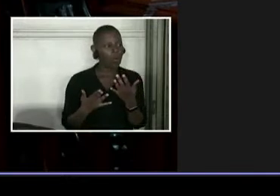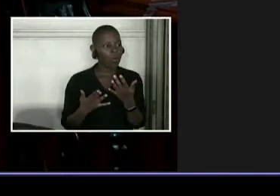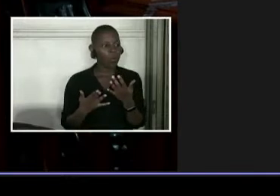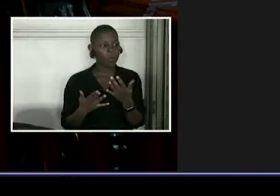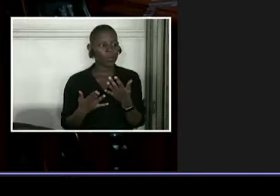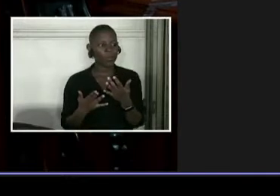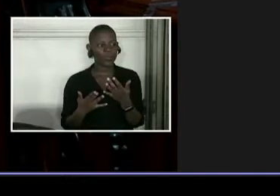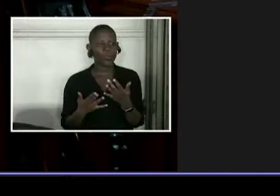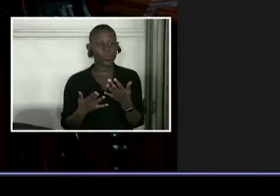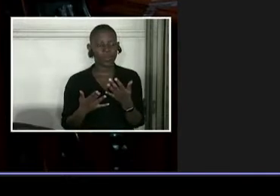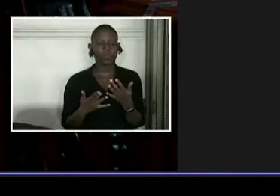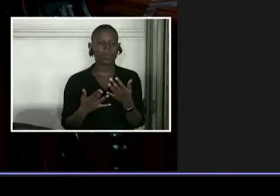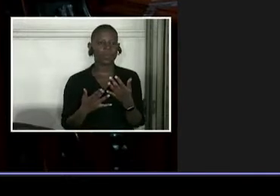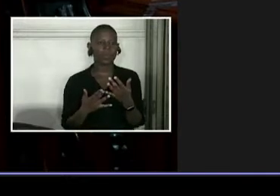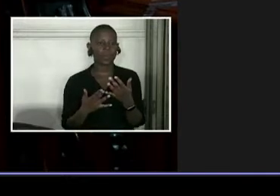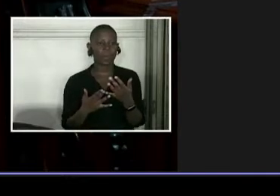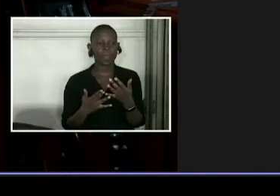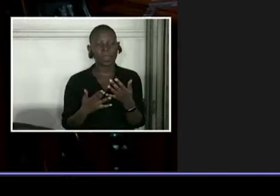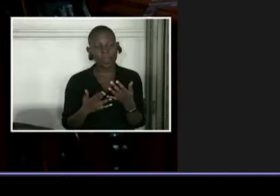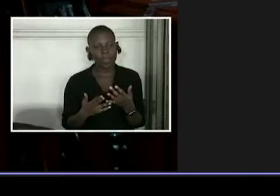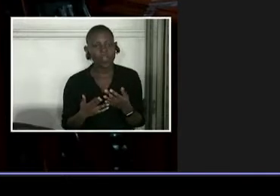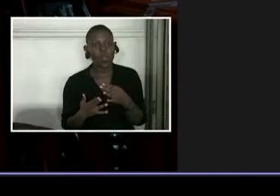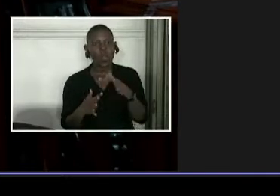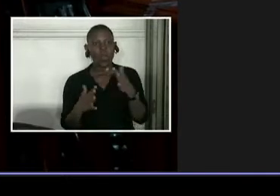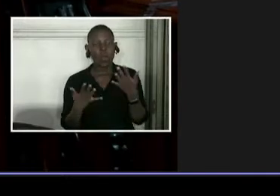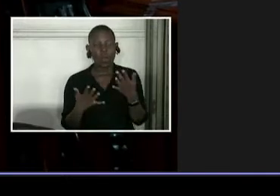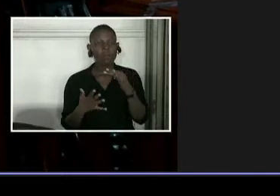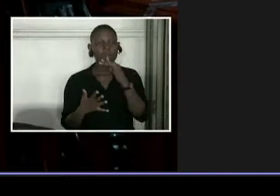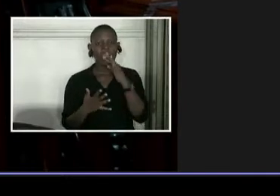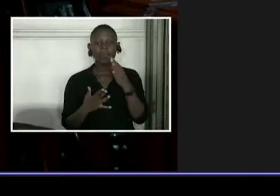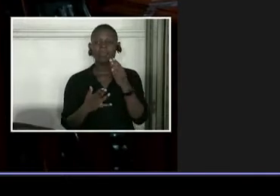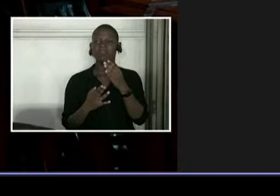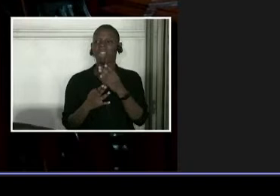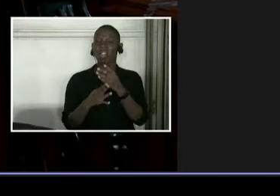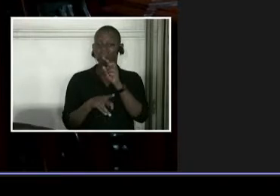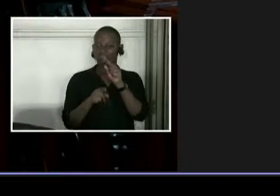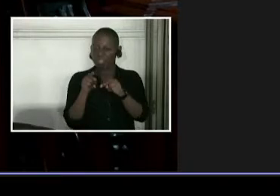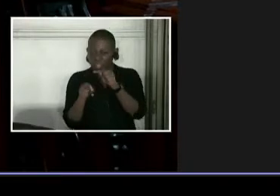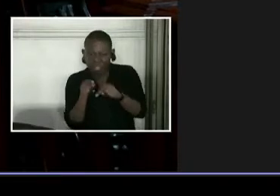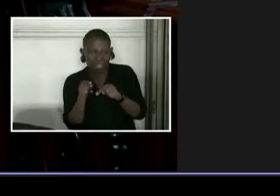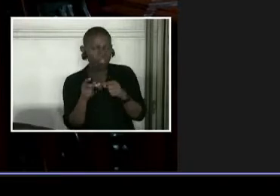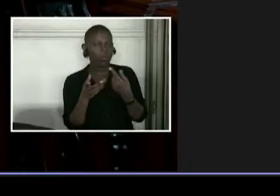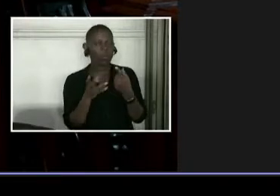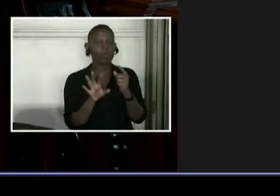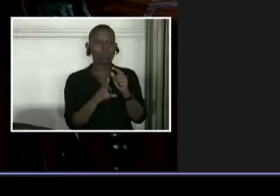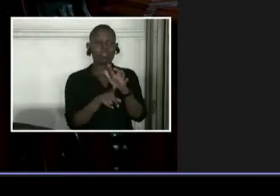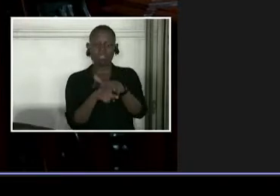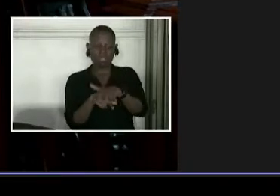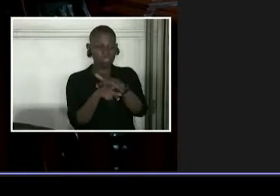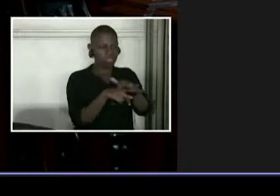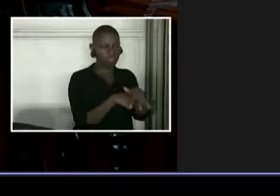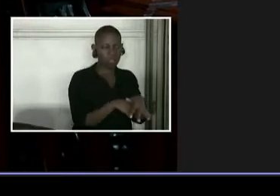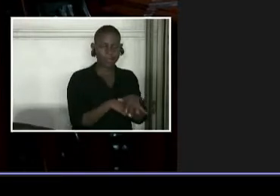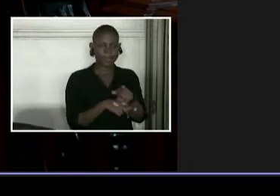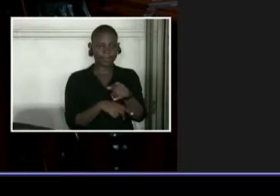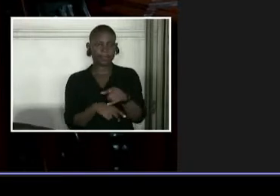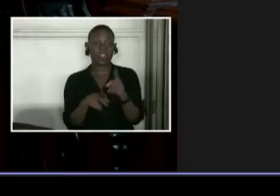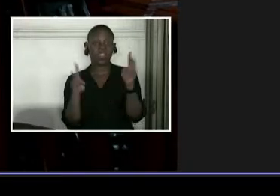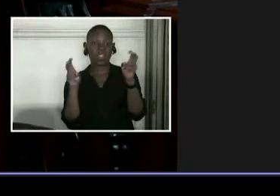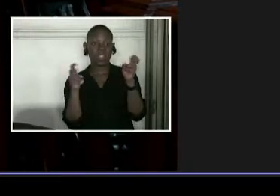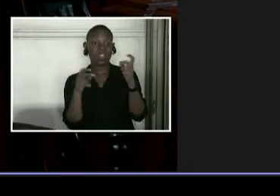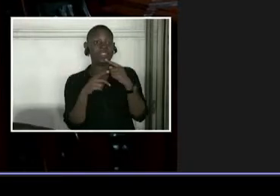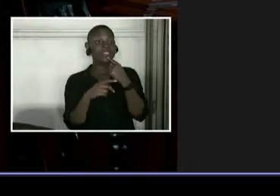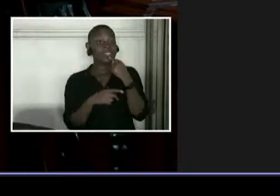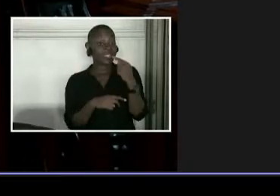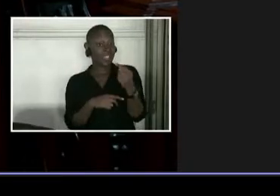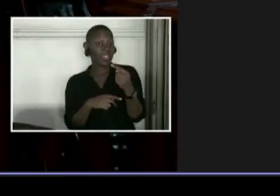and avarice. That's O.R. Tambo, and I unquote. If you read the last quote, it tells you